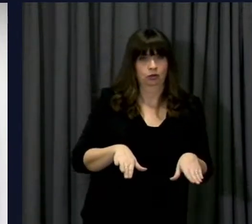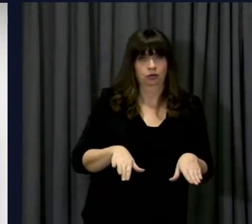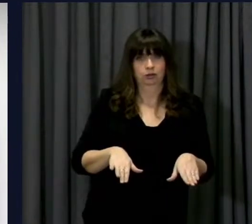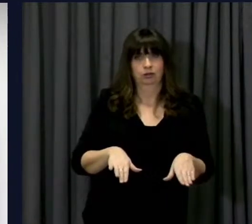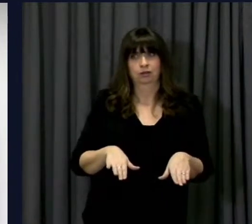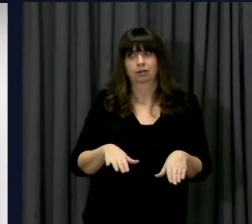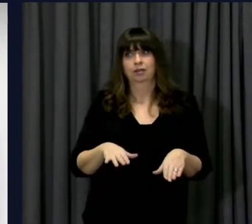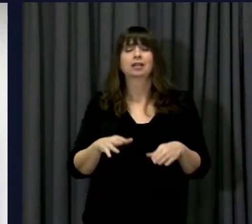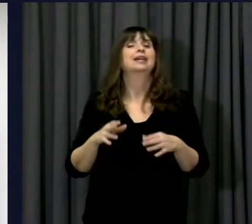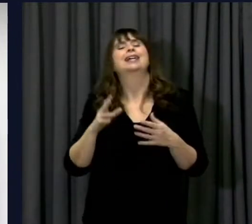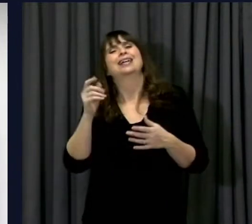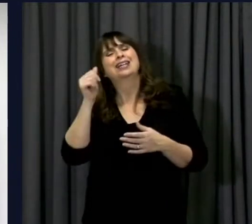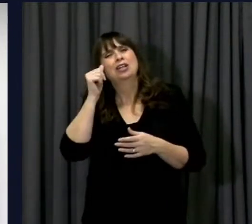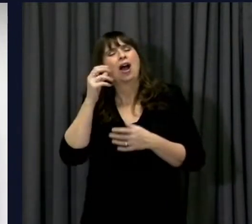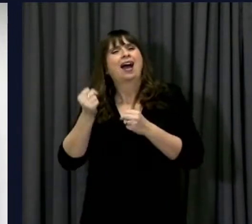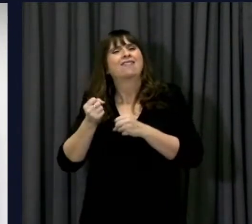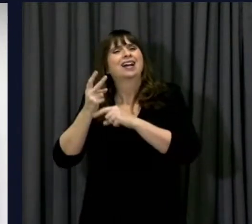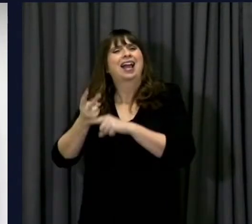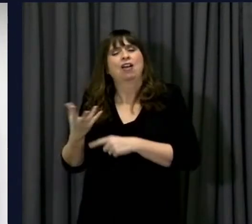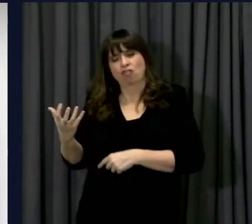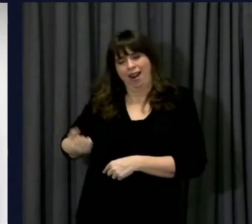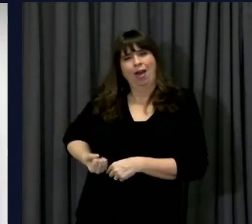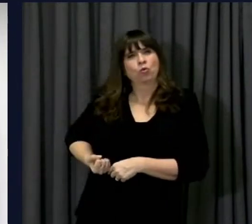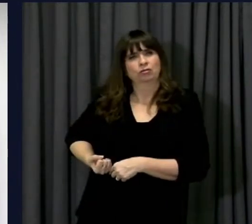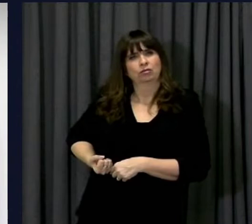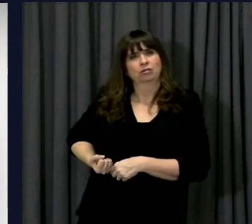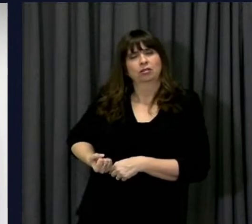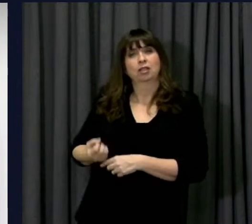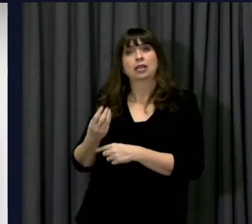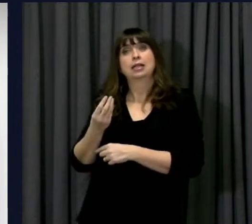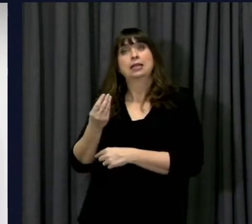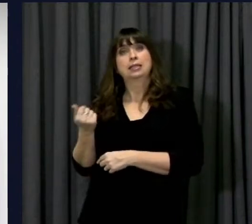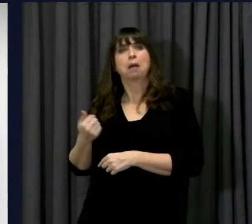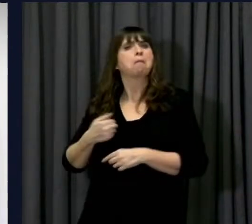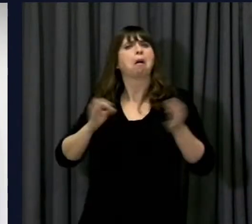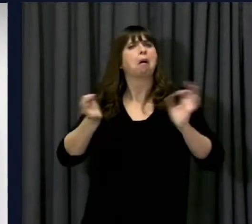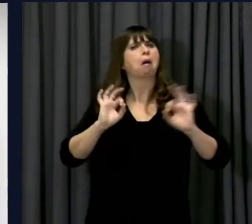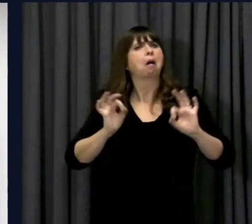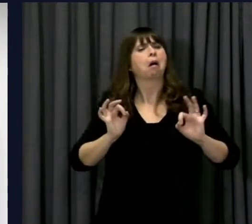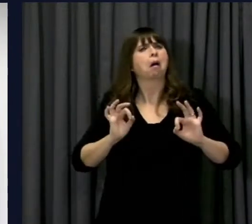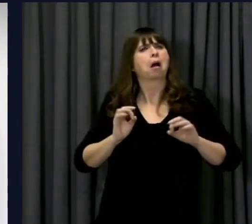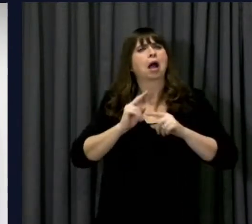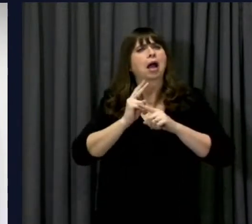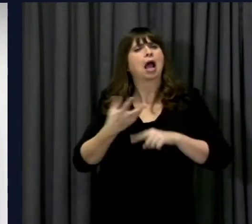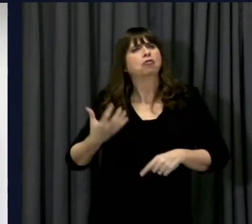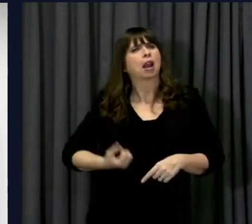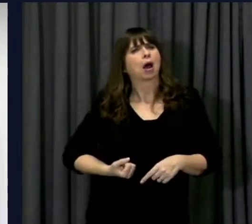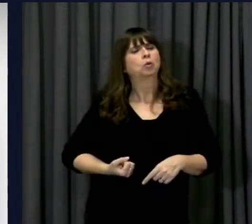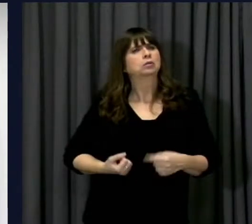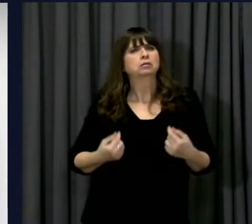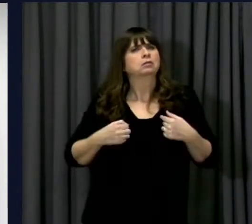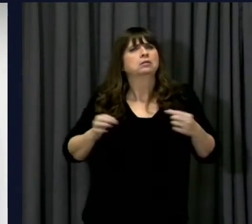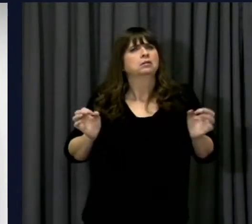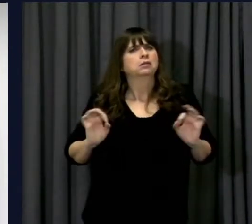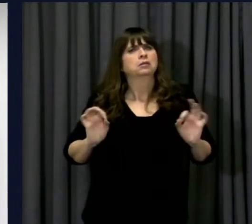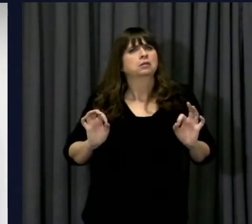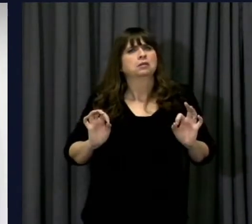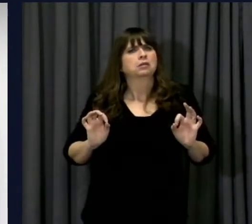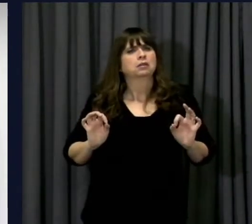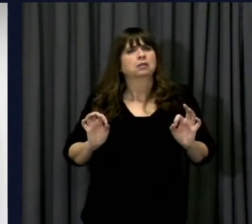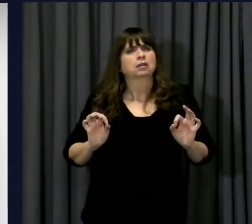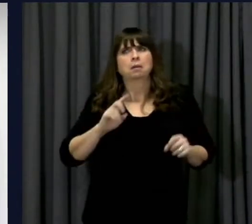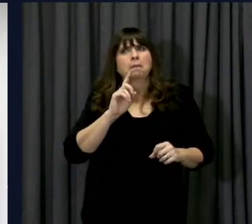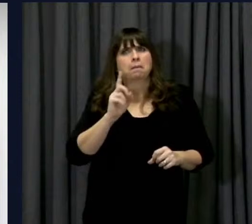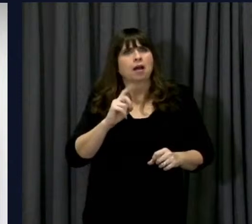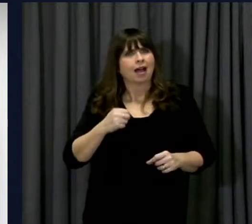benefit because that doesn't properly cover all those people who are unpaid carers. And it's then a matter for me to make sure that